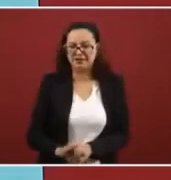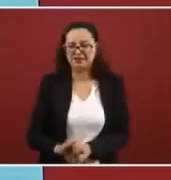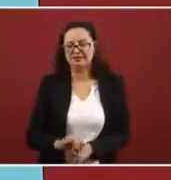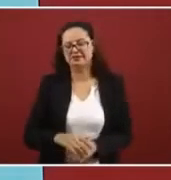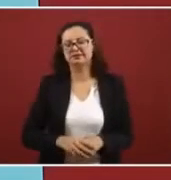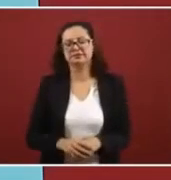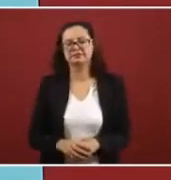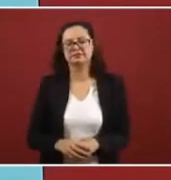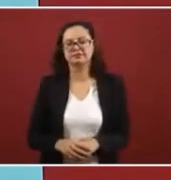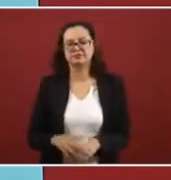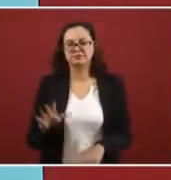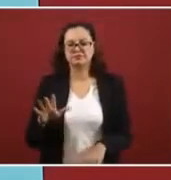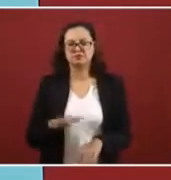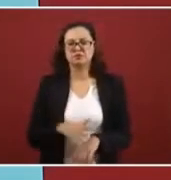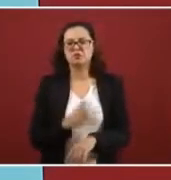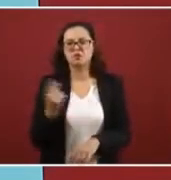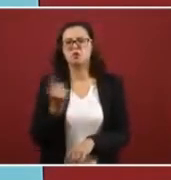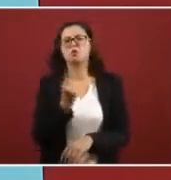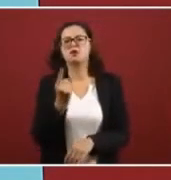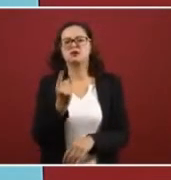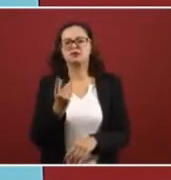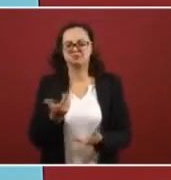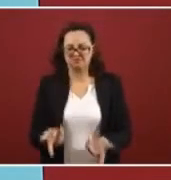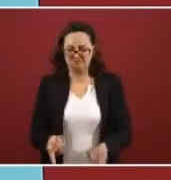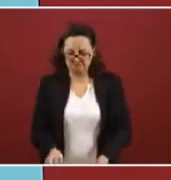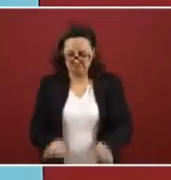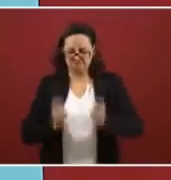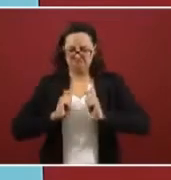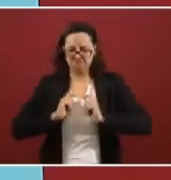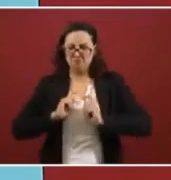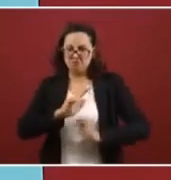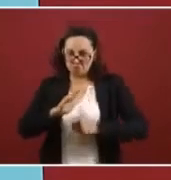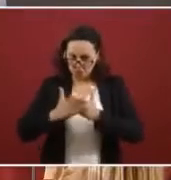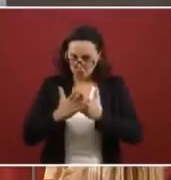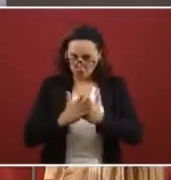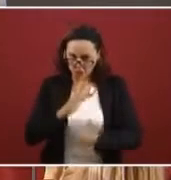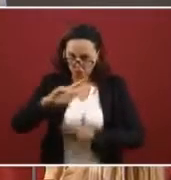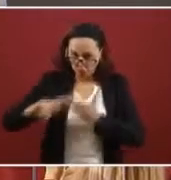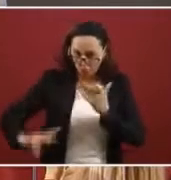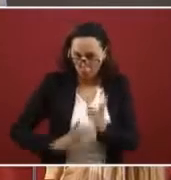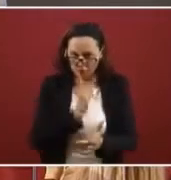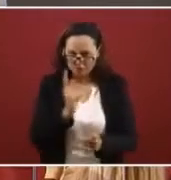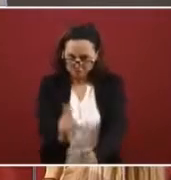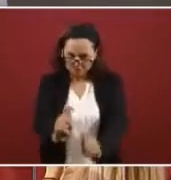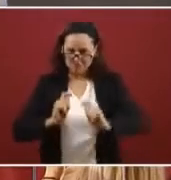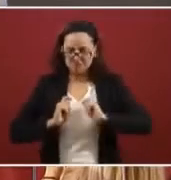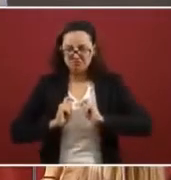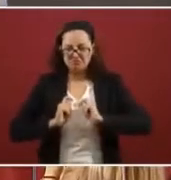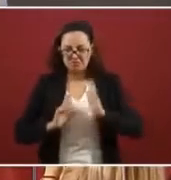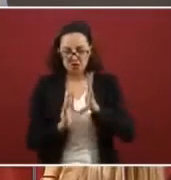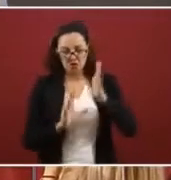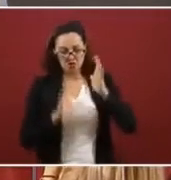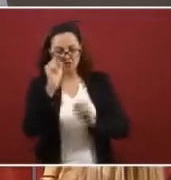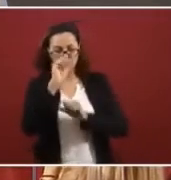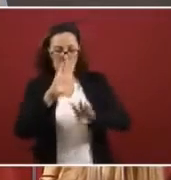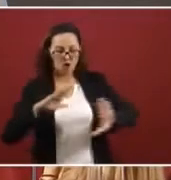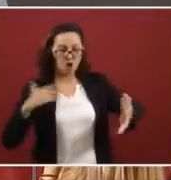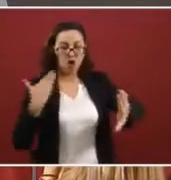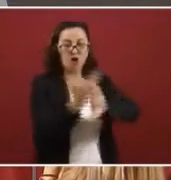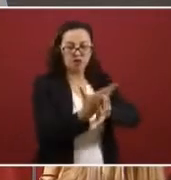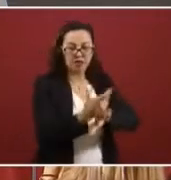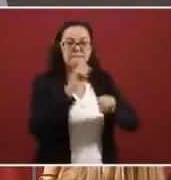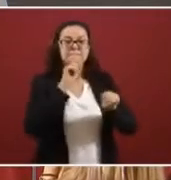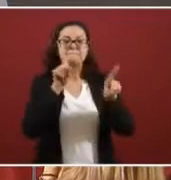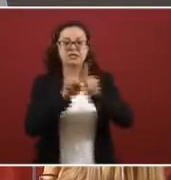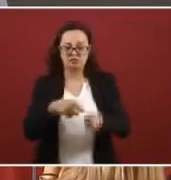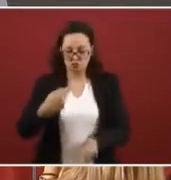porque ello no solo significaría ir because that would mean en contra de la to go against the Constitution, sino también the Constitution traicionar